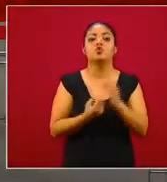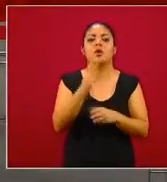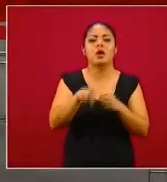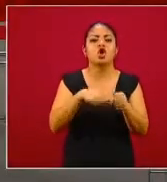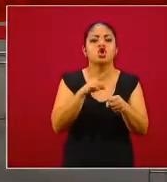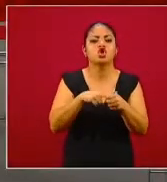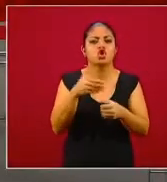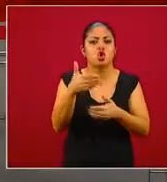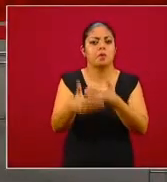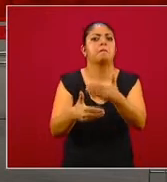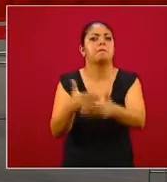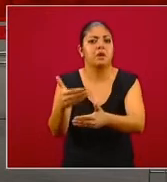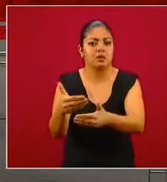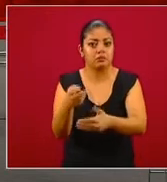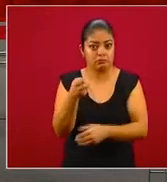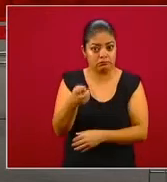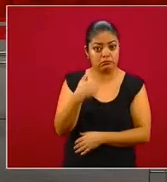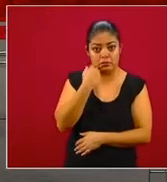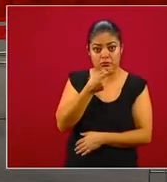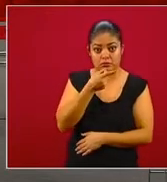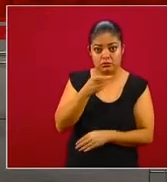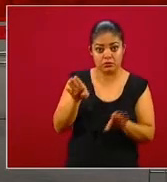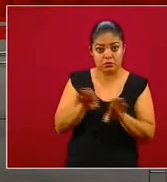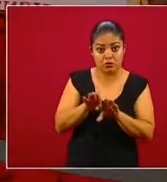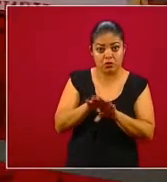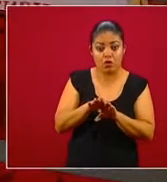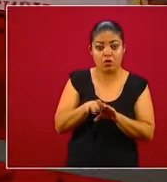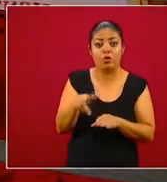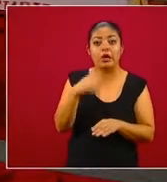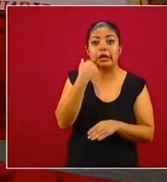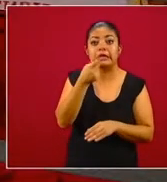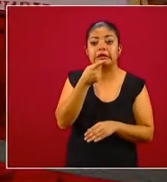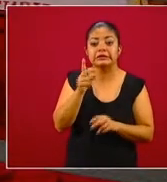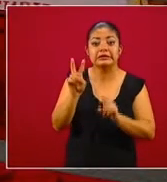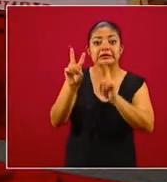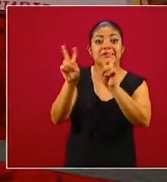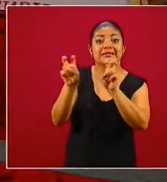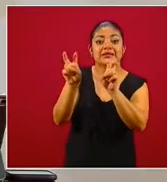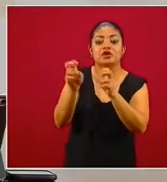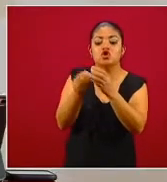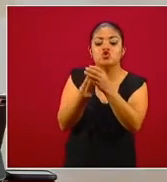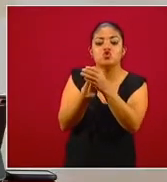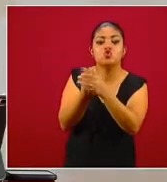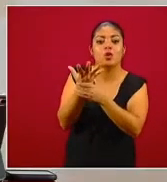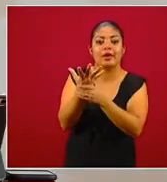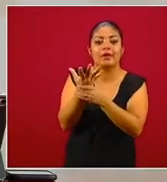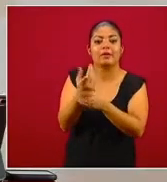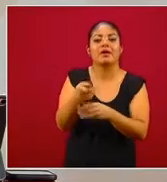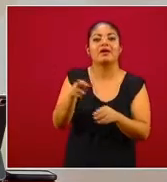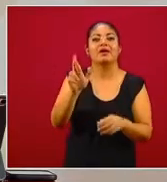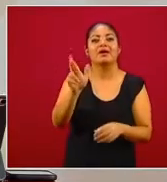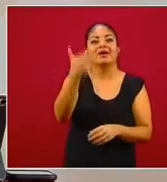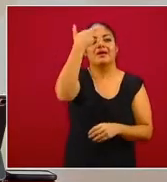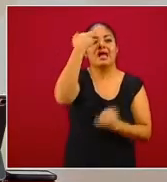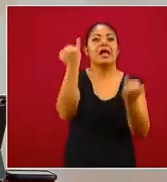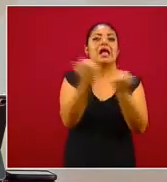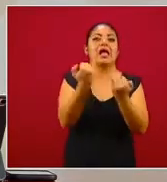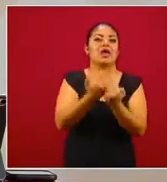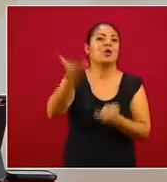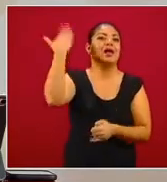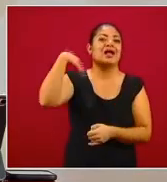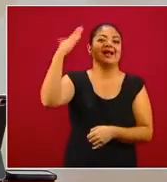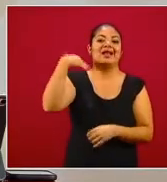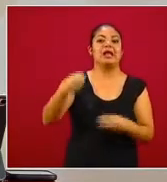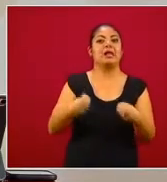new normal does not mean, and this is why I have the qualifying word new,